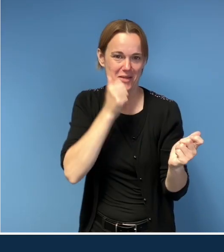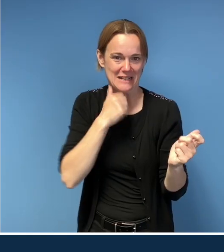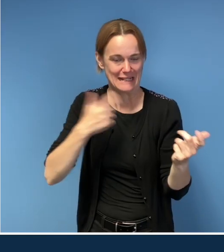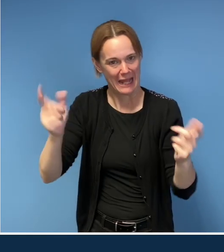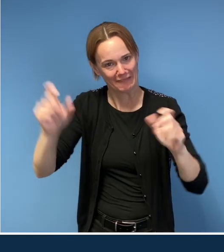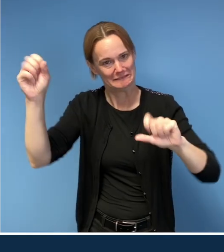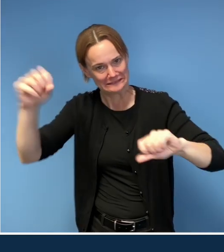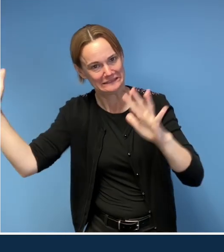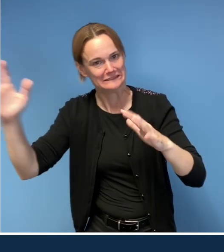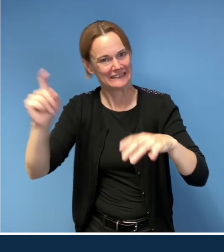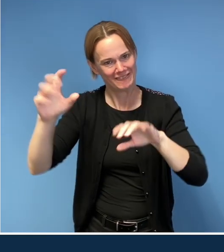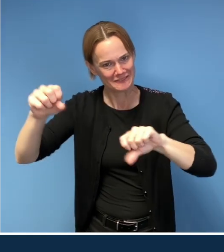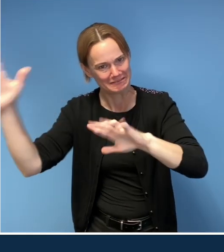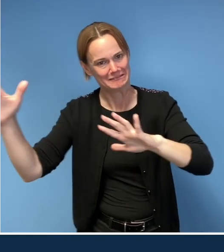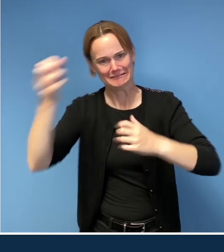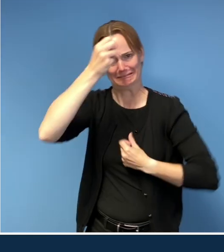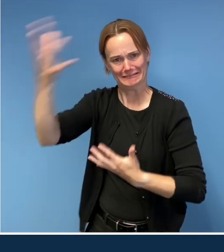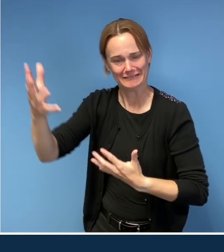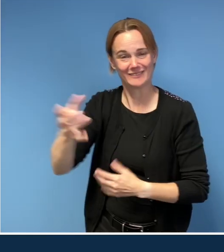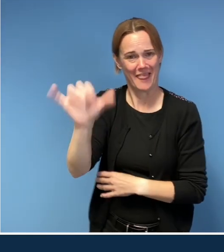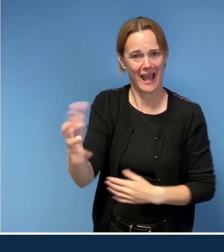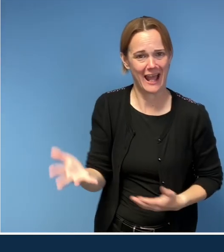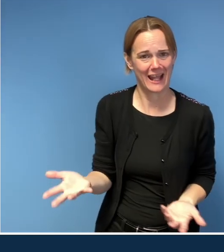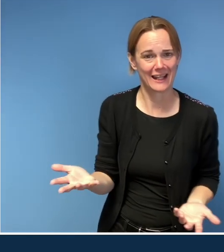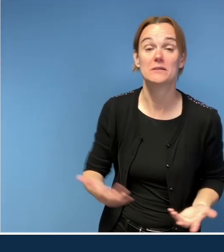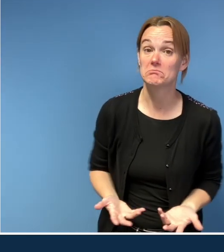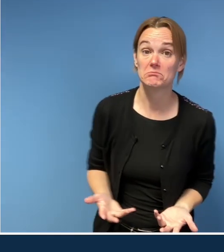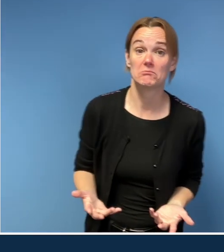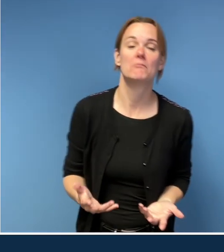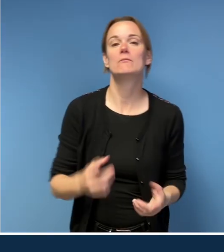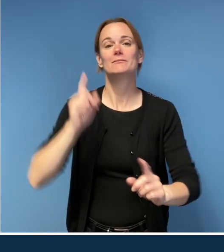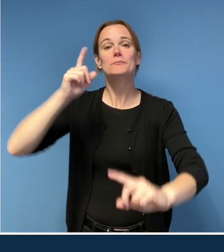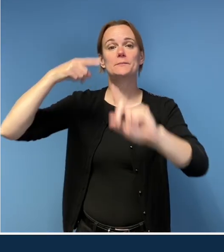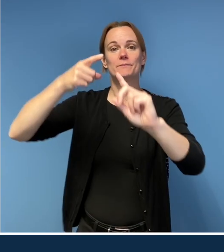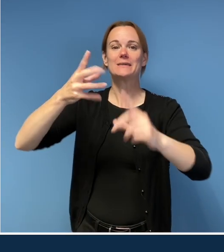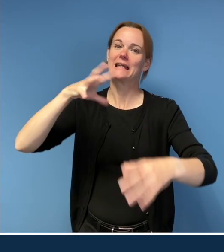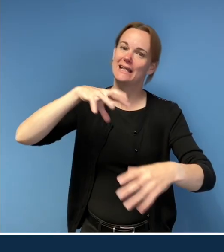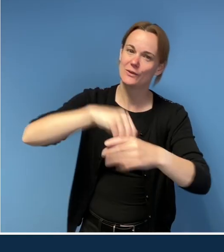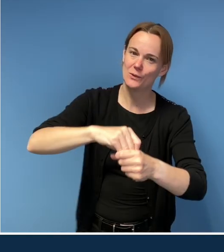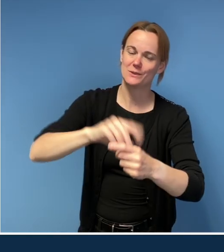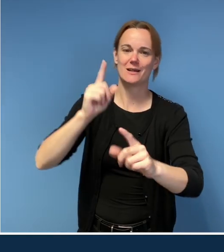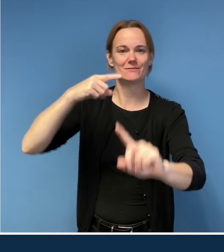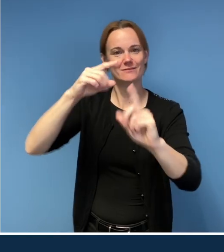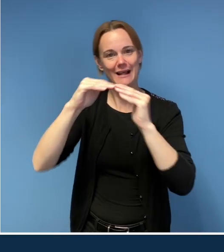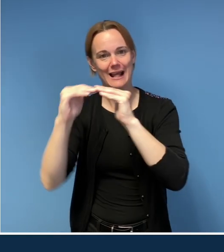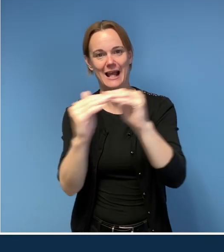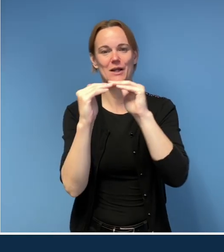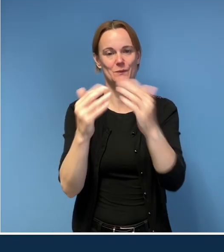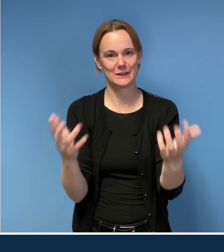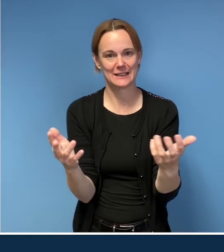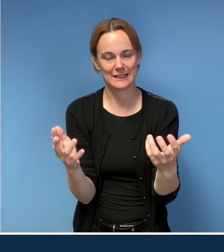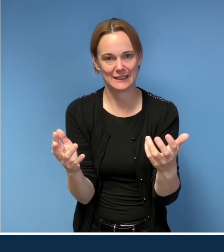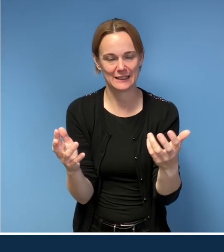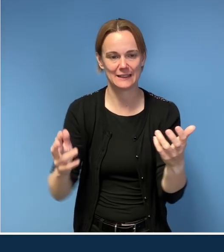can we look to see that in our efforts to be inclusive and to achieve that equitable goal that we're all trying to do, that